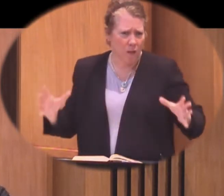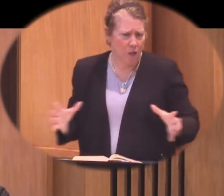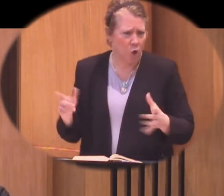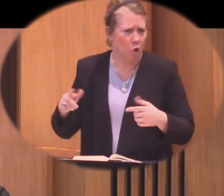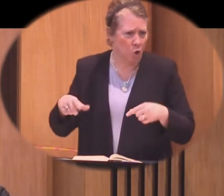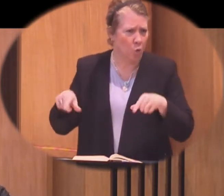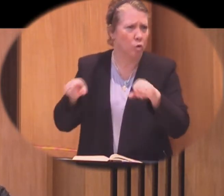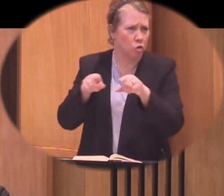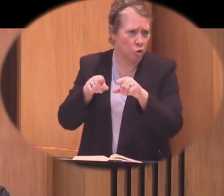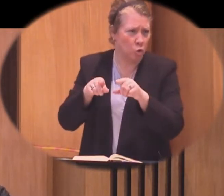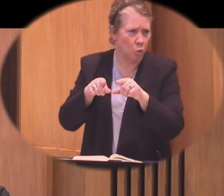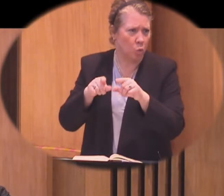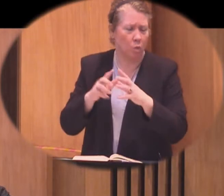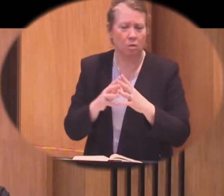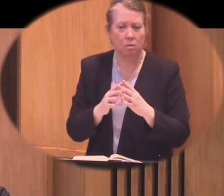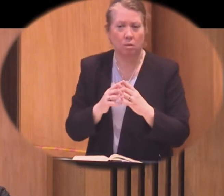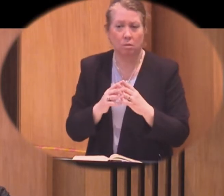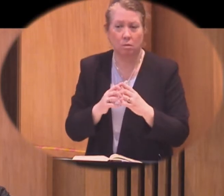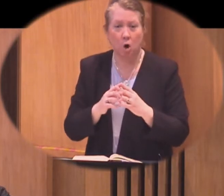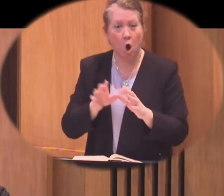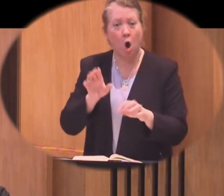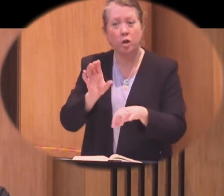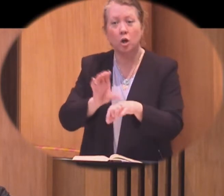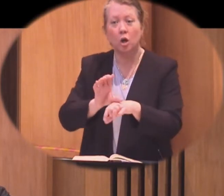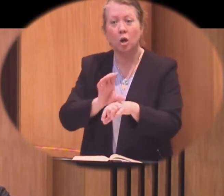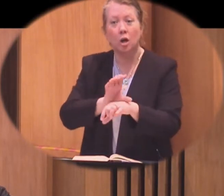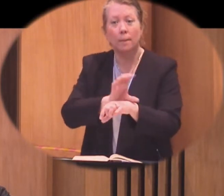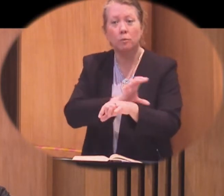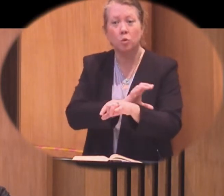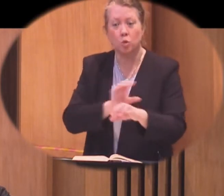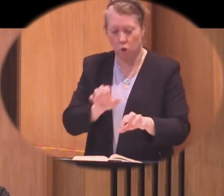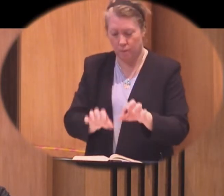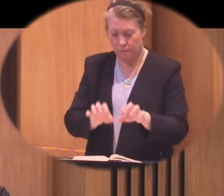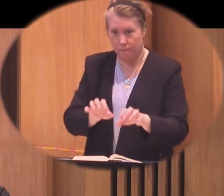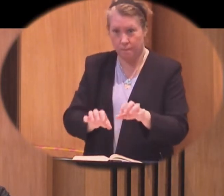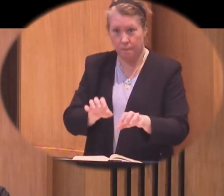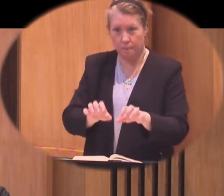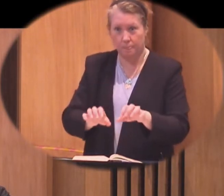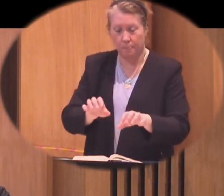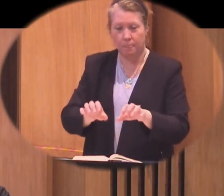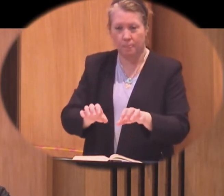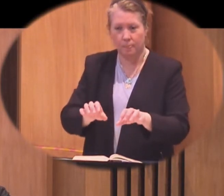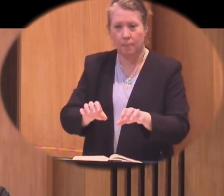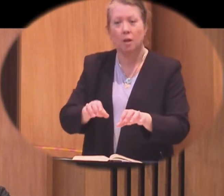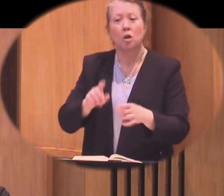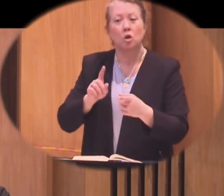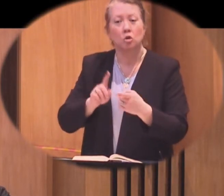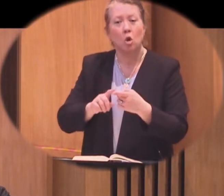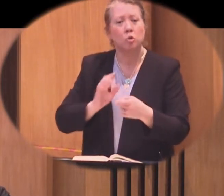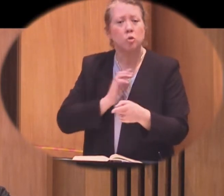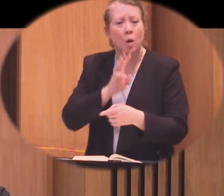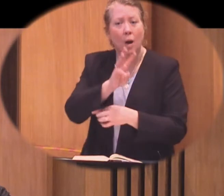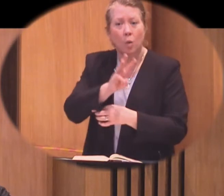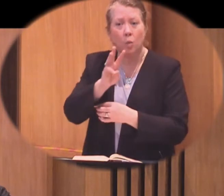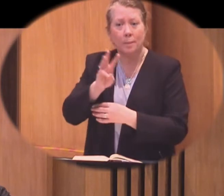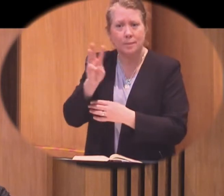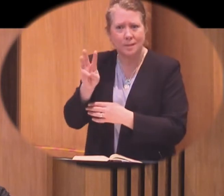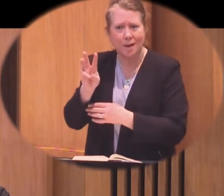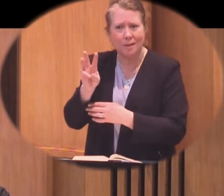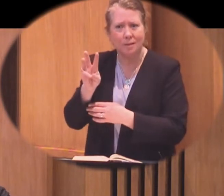to go to a computer and go to our diocesan website, and there are instructions there, and to